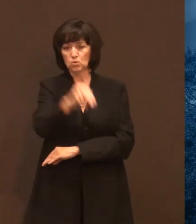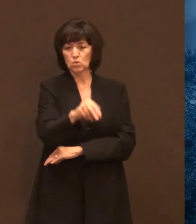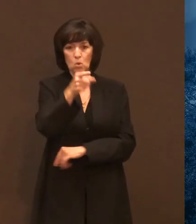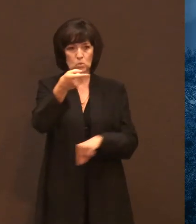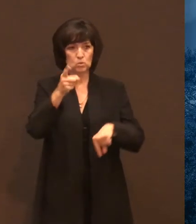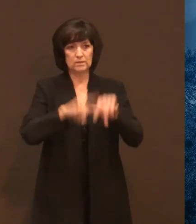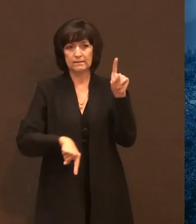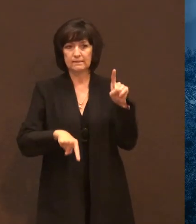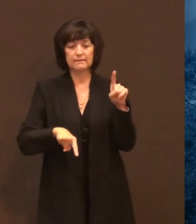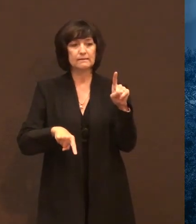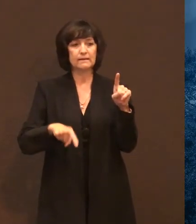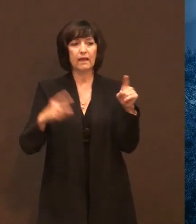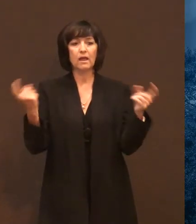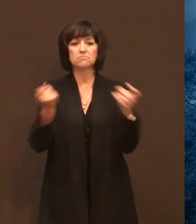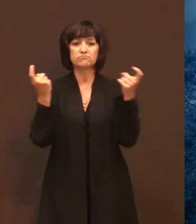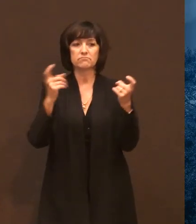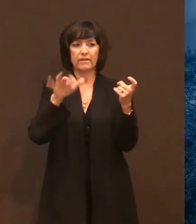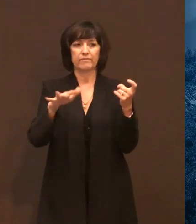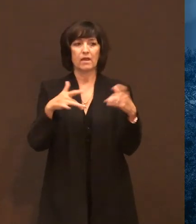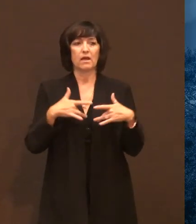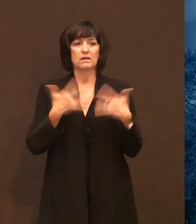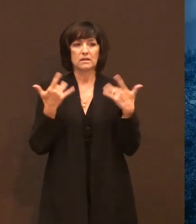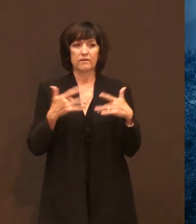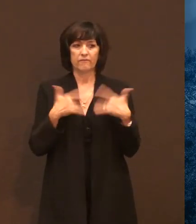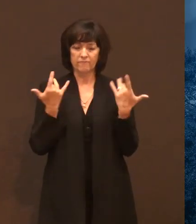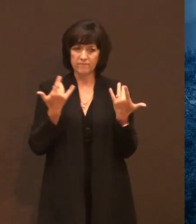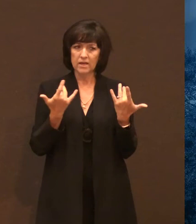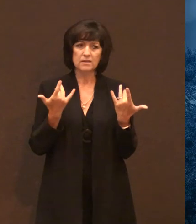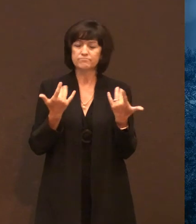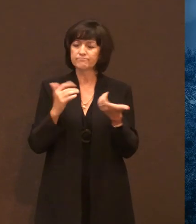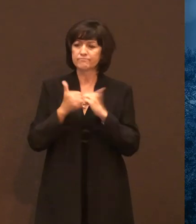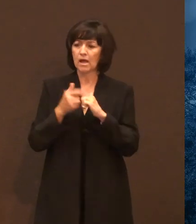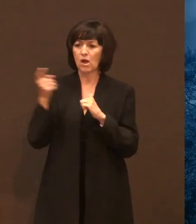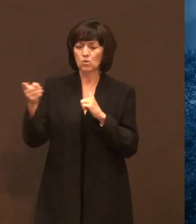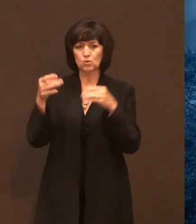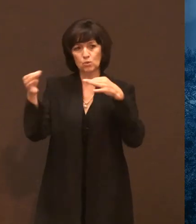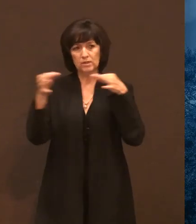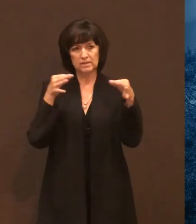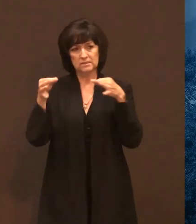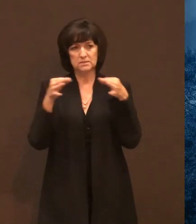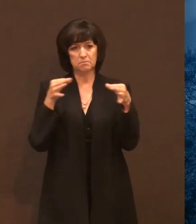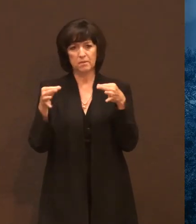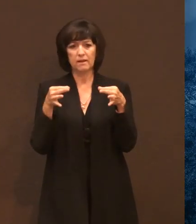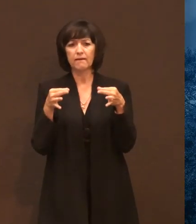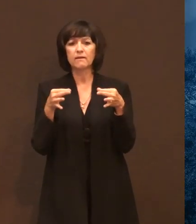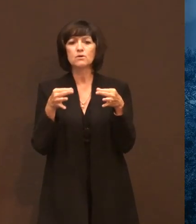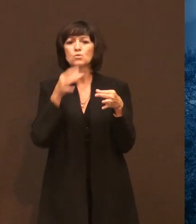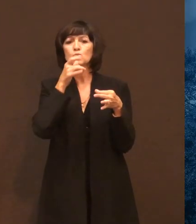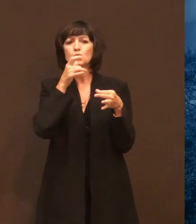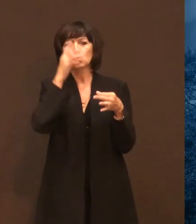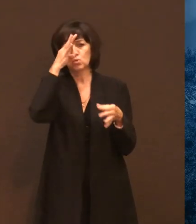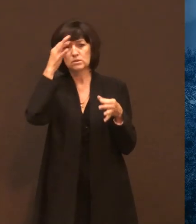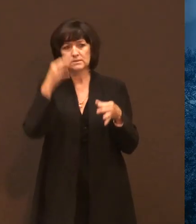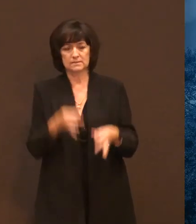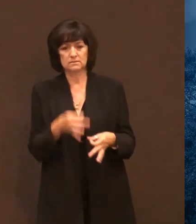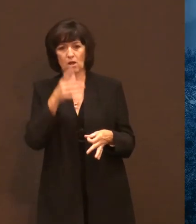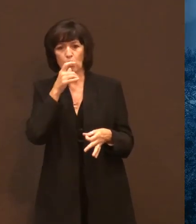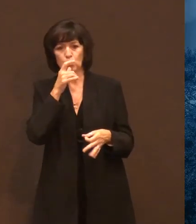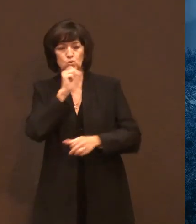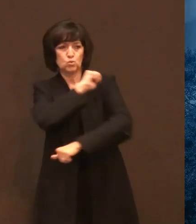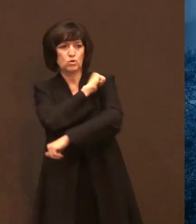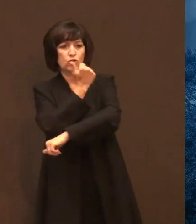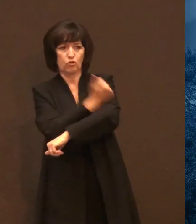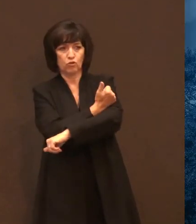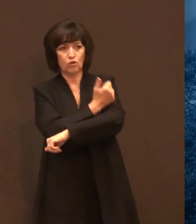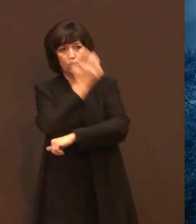equity over the fact that the state fair is moving forward. Can you offer any details about the decision-making process? Yeah, so I'll ask